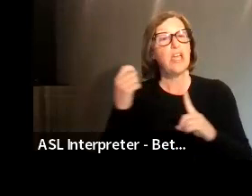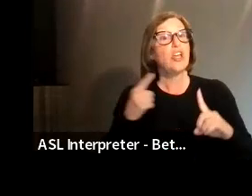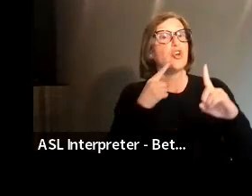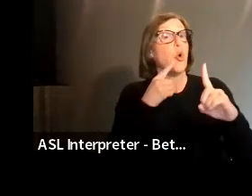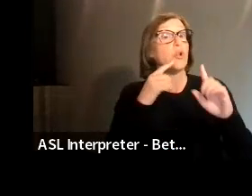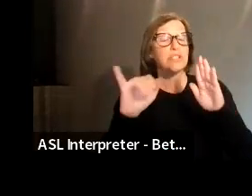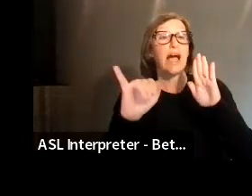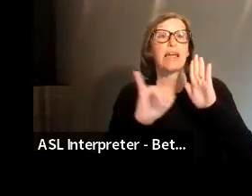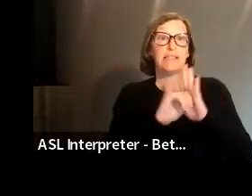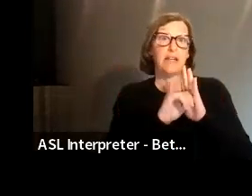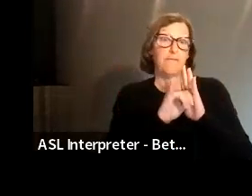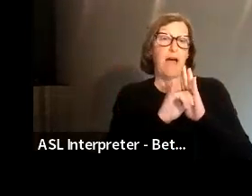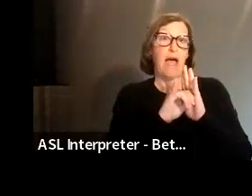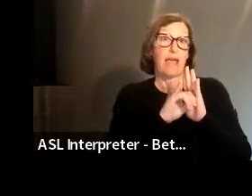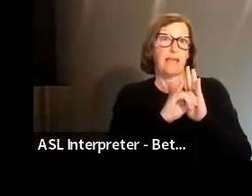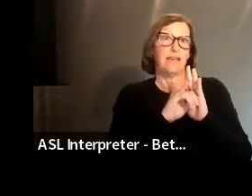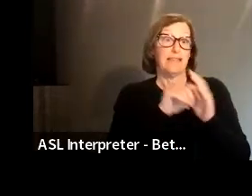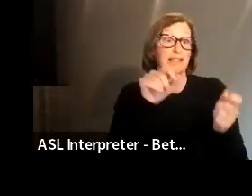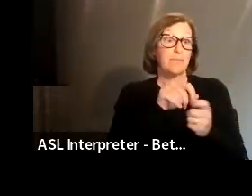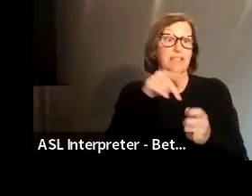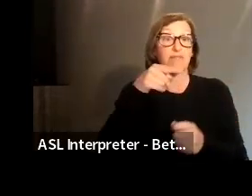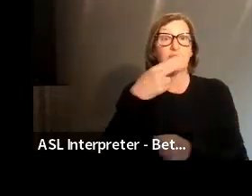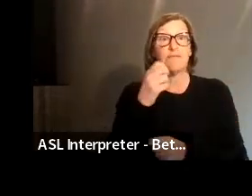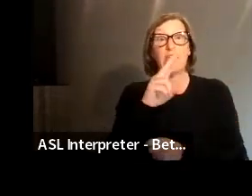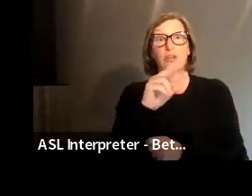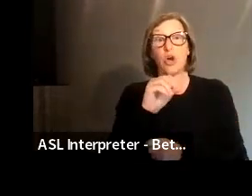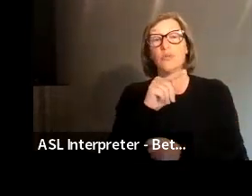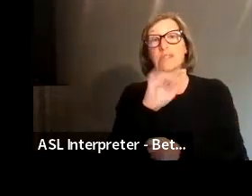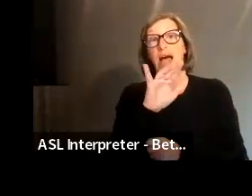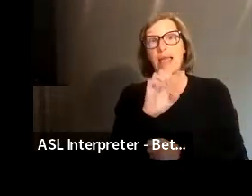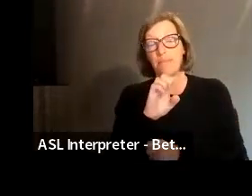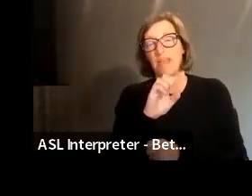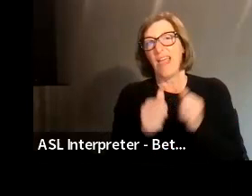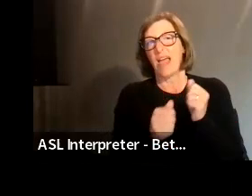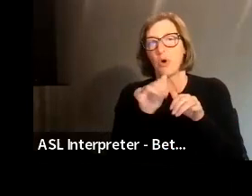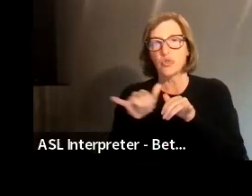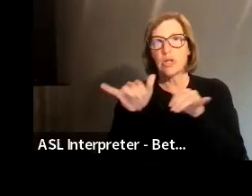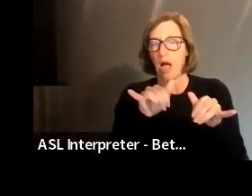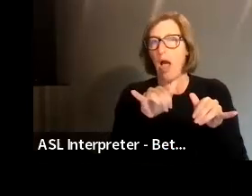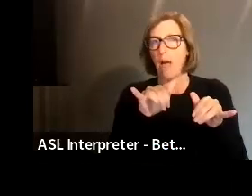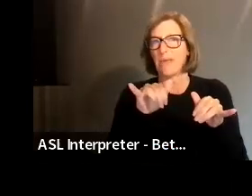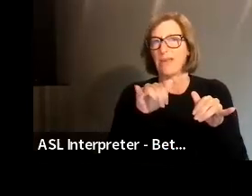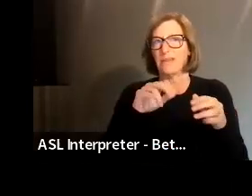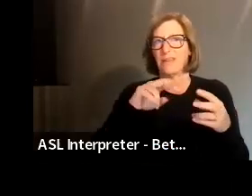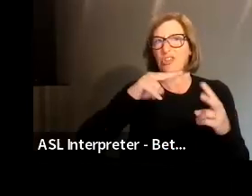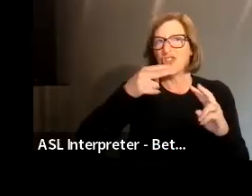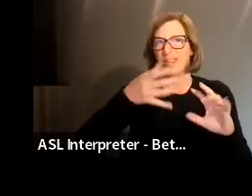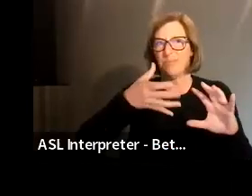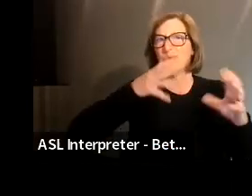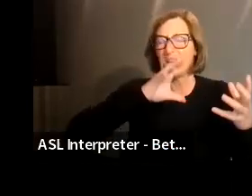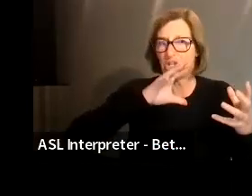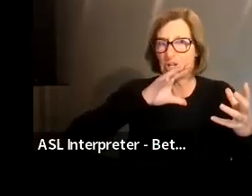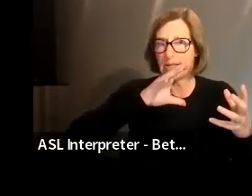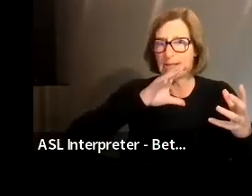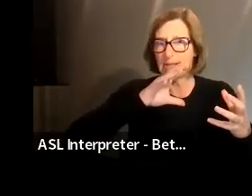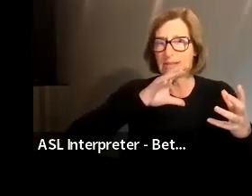identify the major phenotypes and the most common genes and founder mutations in our populations, and to seek for novel genes mutations and